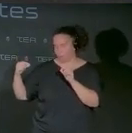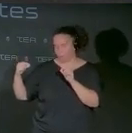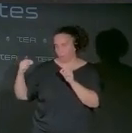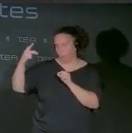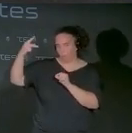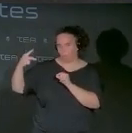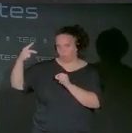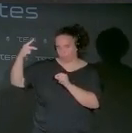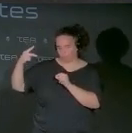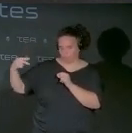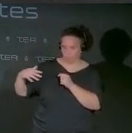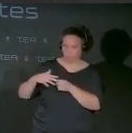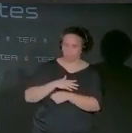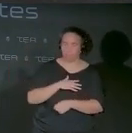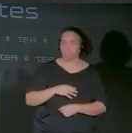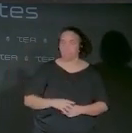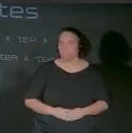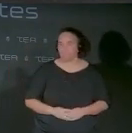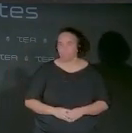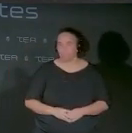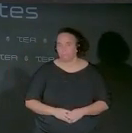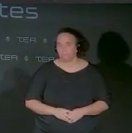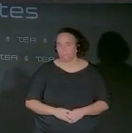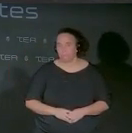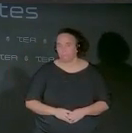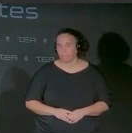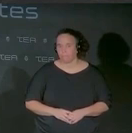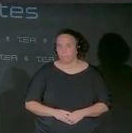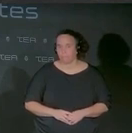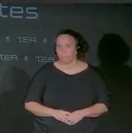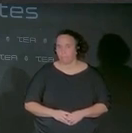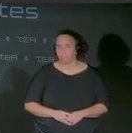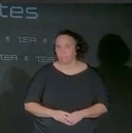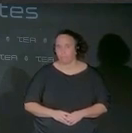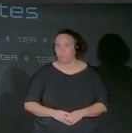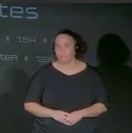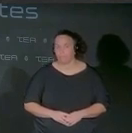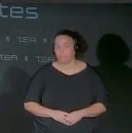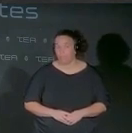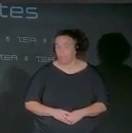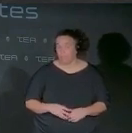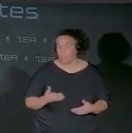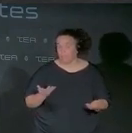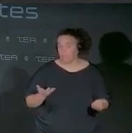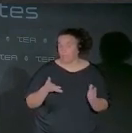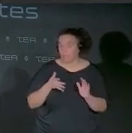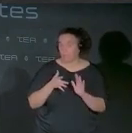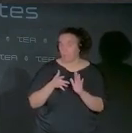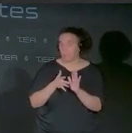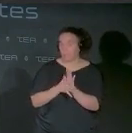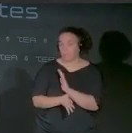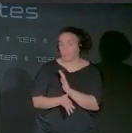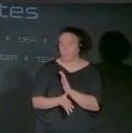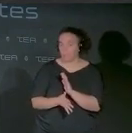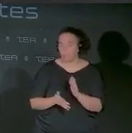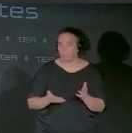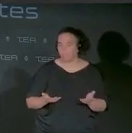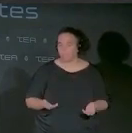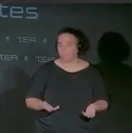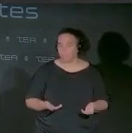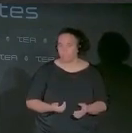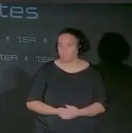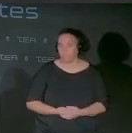So I think that there is no other place where we will go. There is no one really to challenge us in our